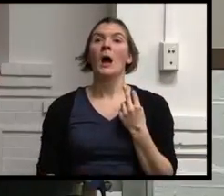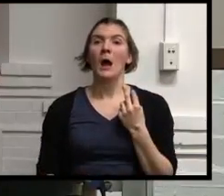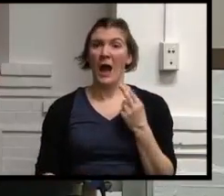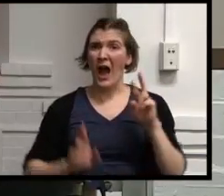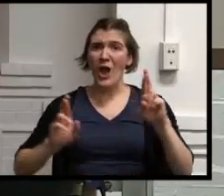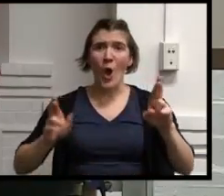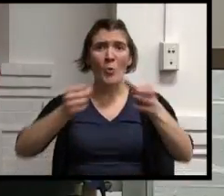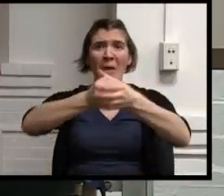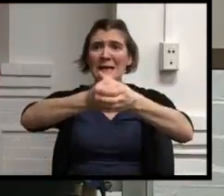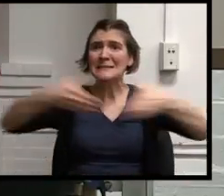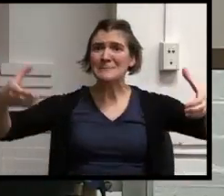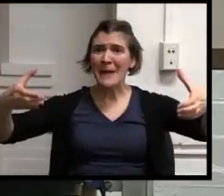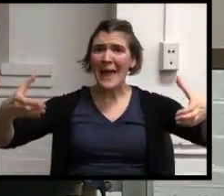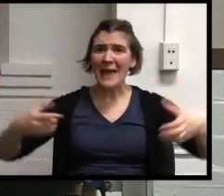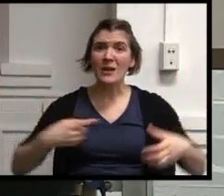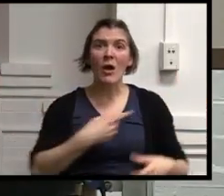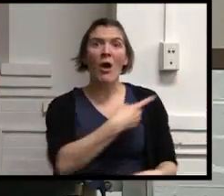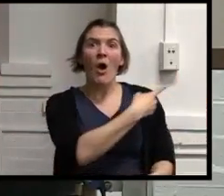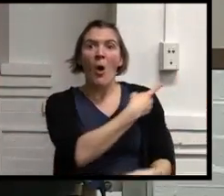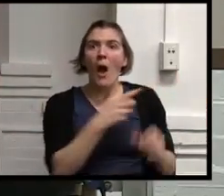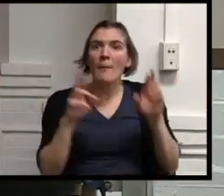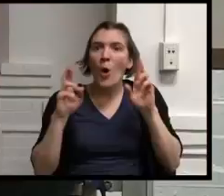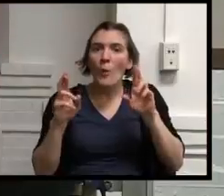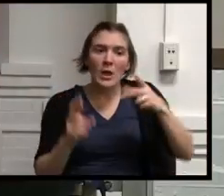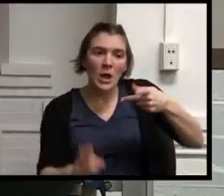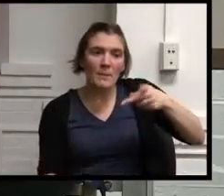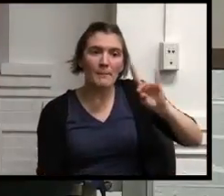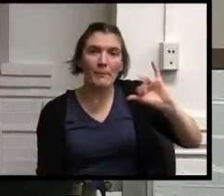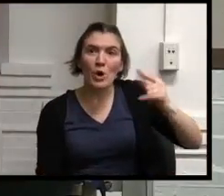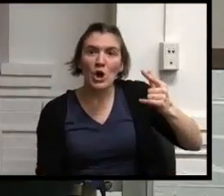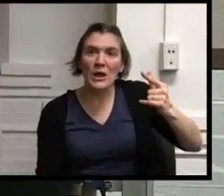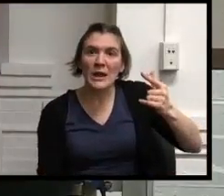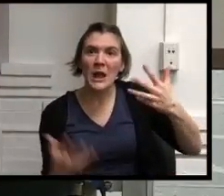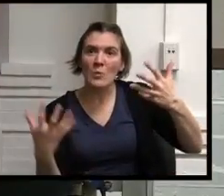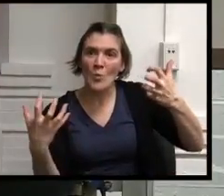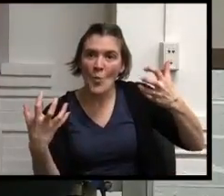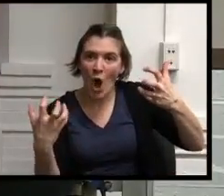as much as they can. I want the pudding to be made here in Brattleboro.